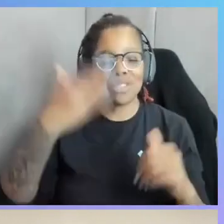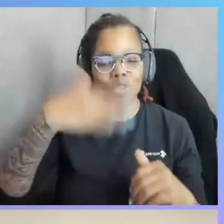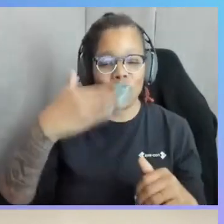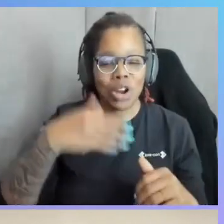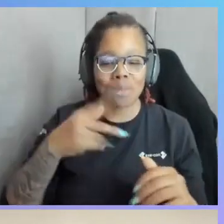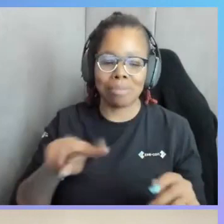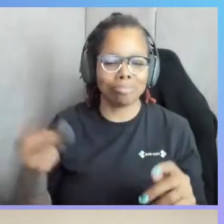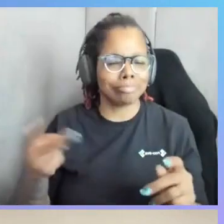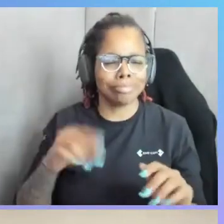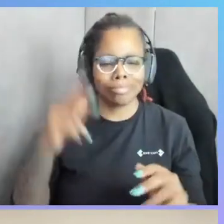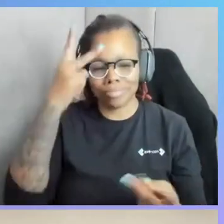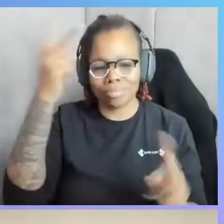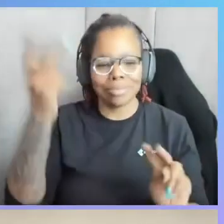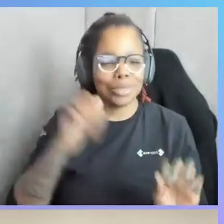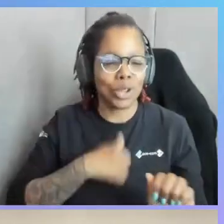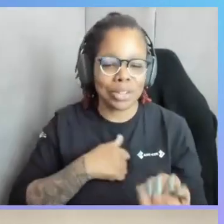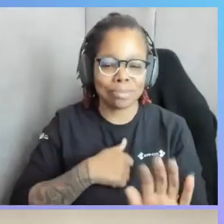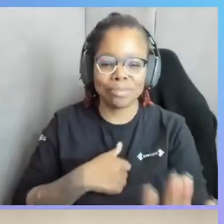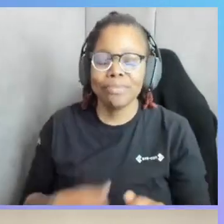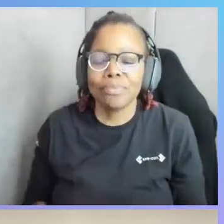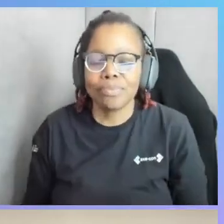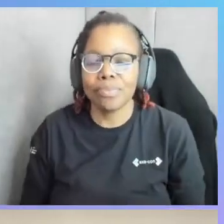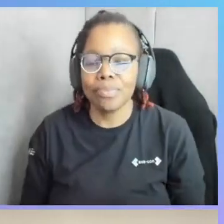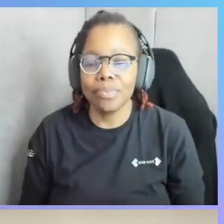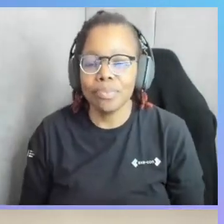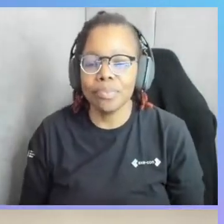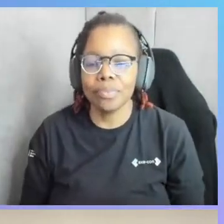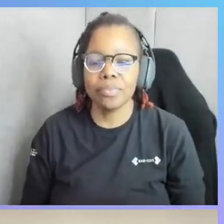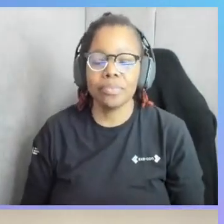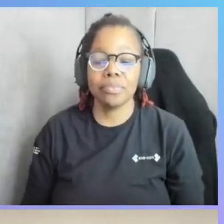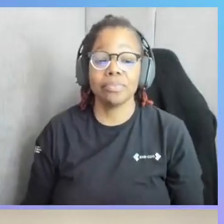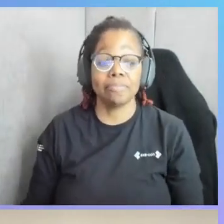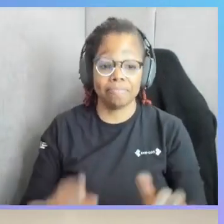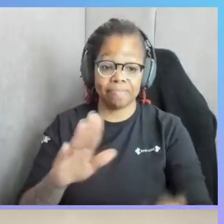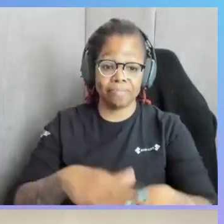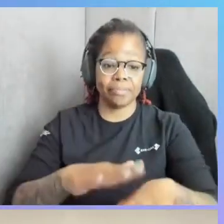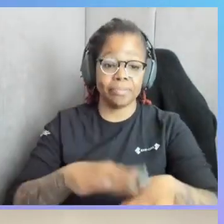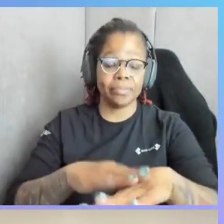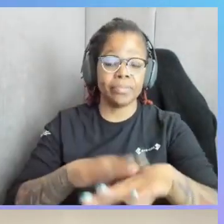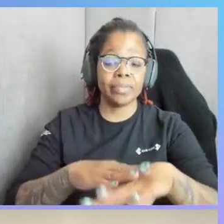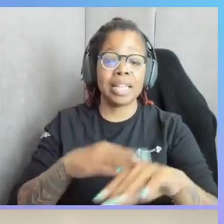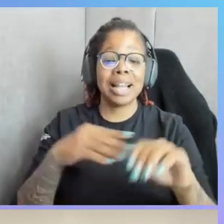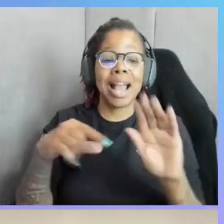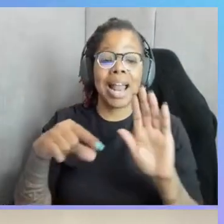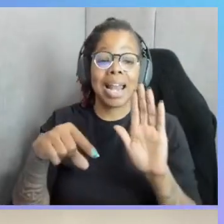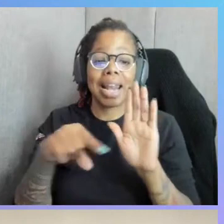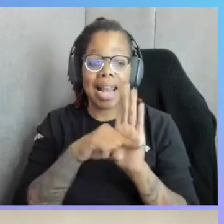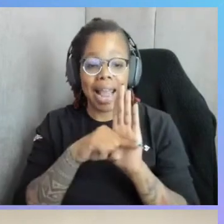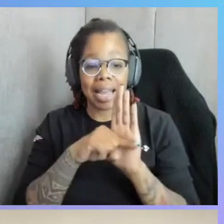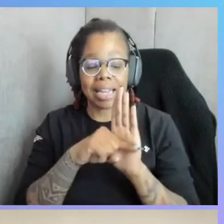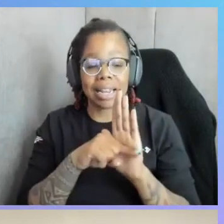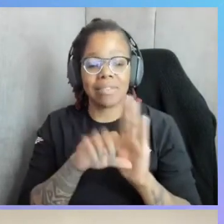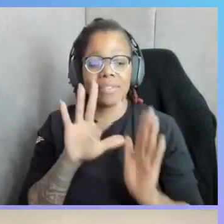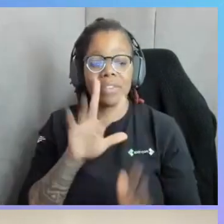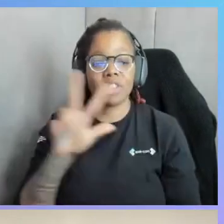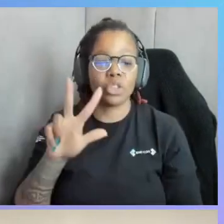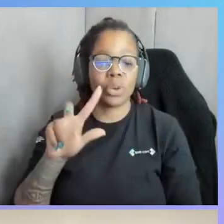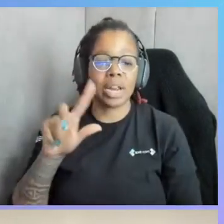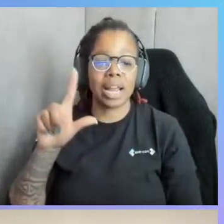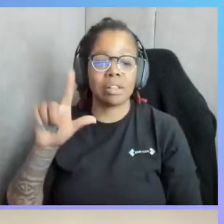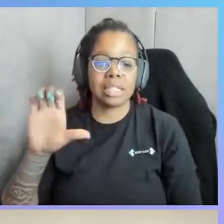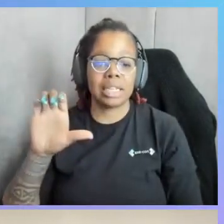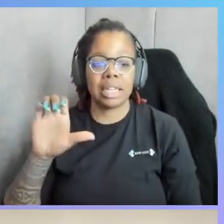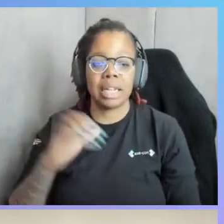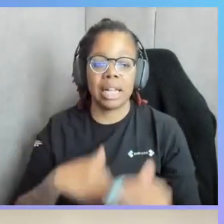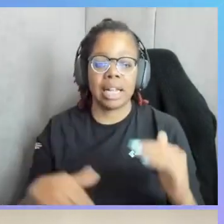mixed up. Okay, so here's the catch. A -53 LC is